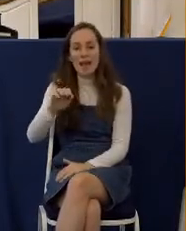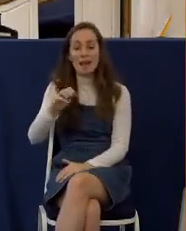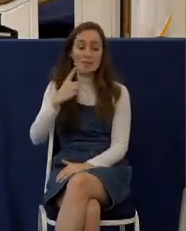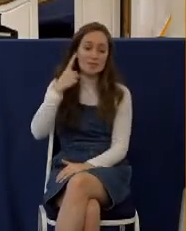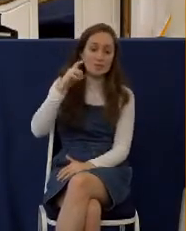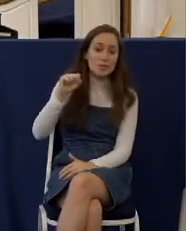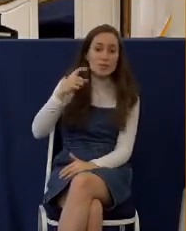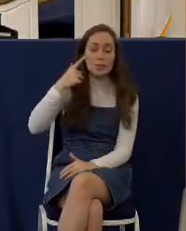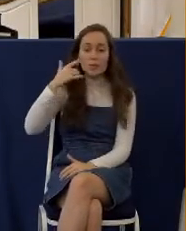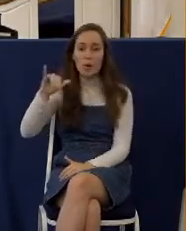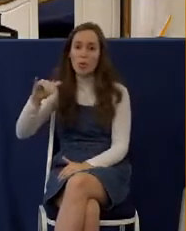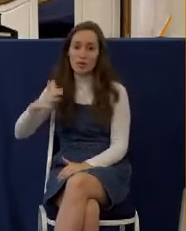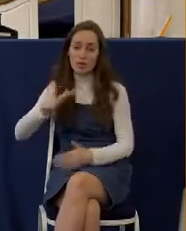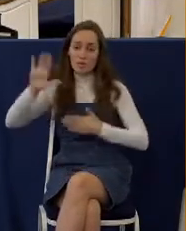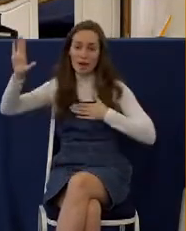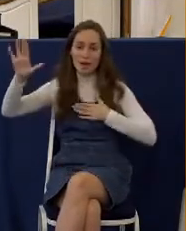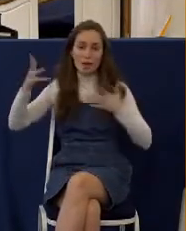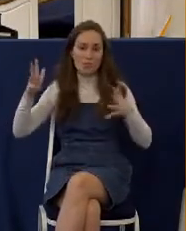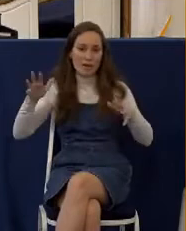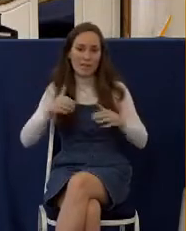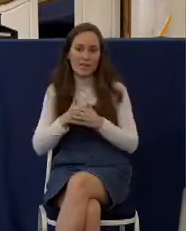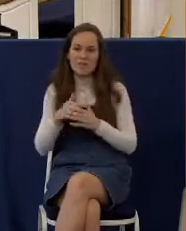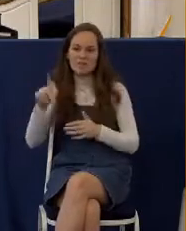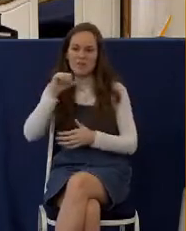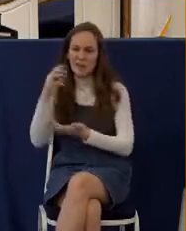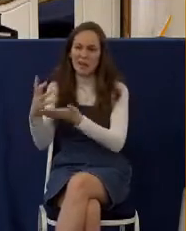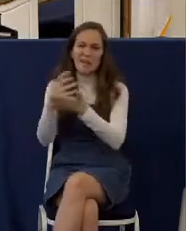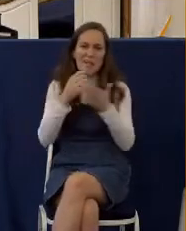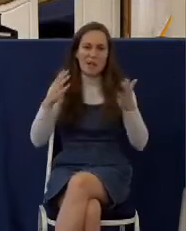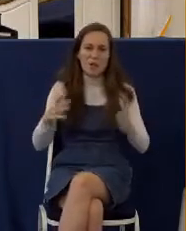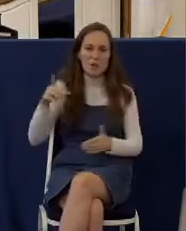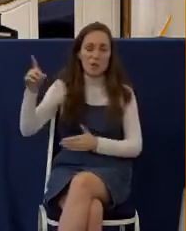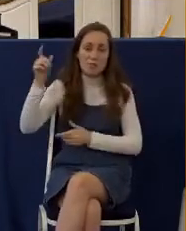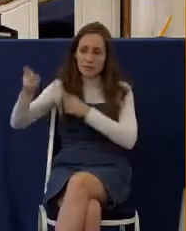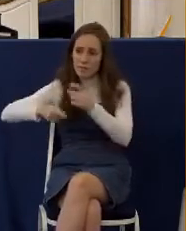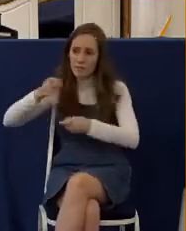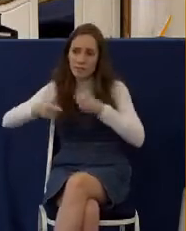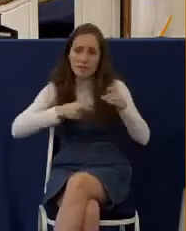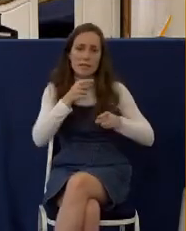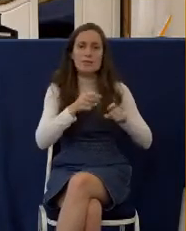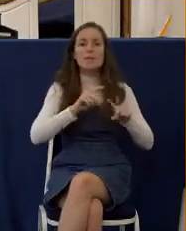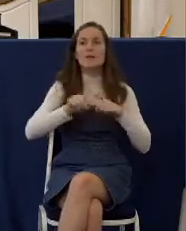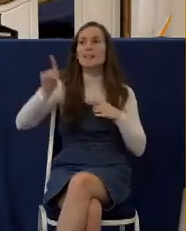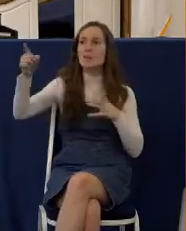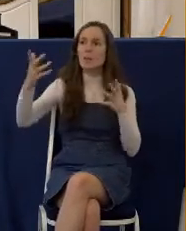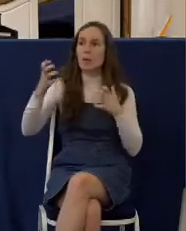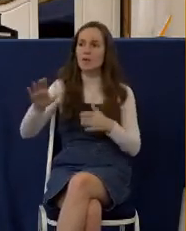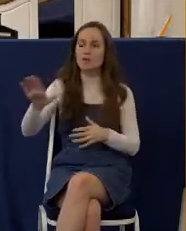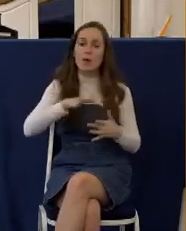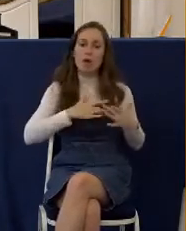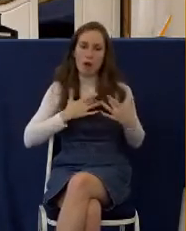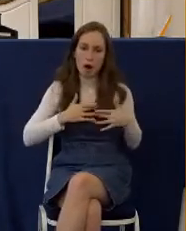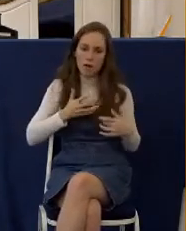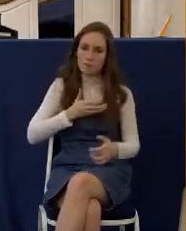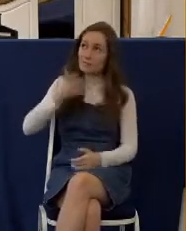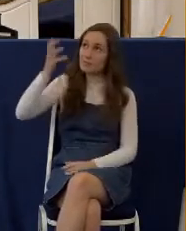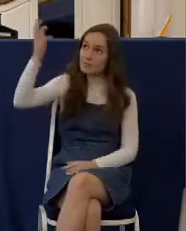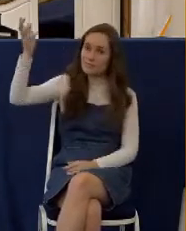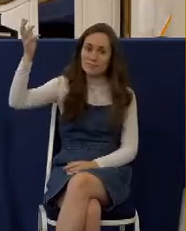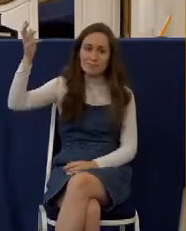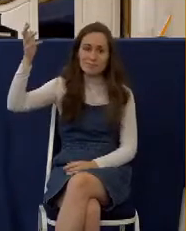already. God's not a collector. He's a giver. But what He wants is He wants your heart. He wants